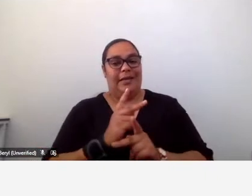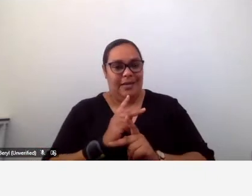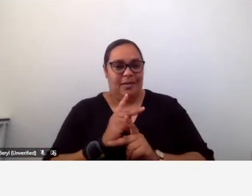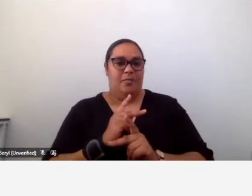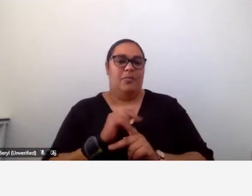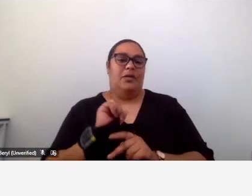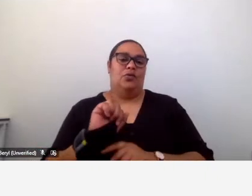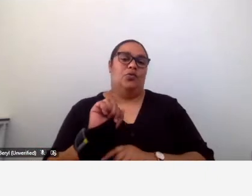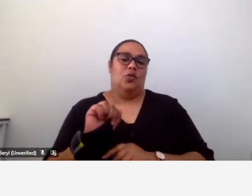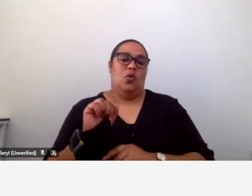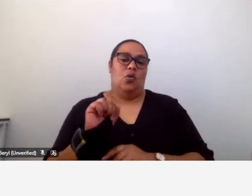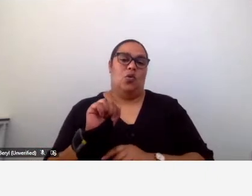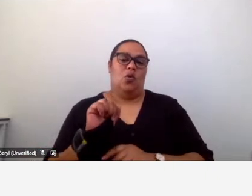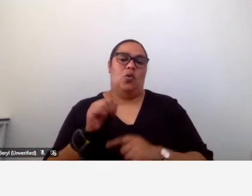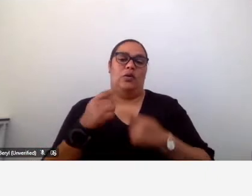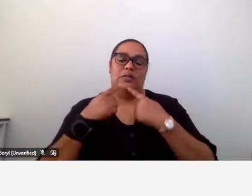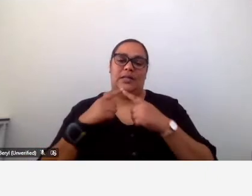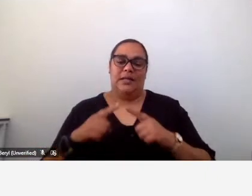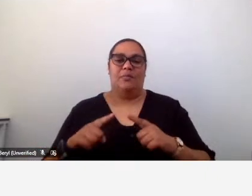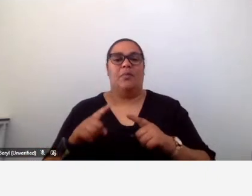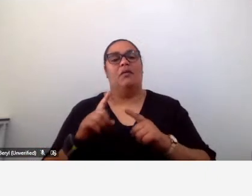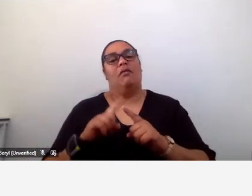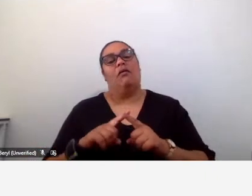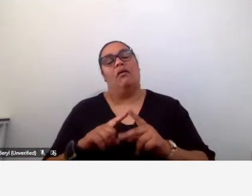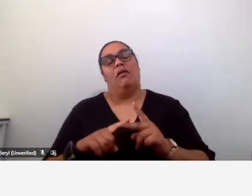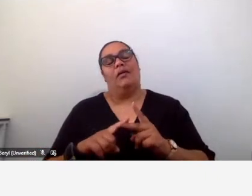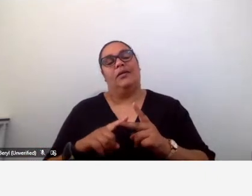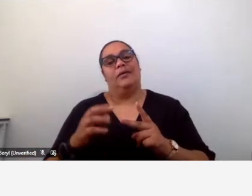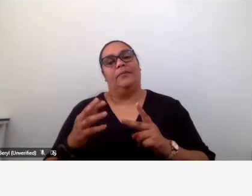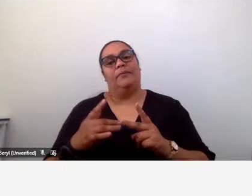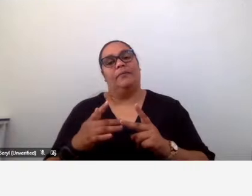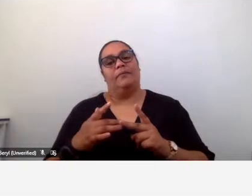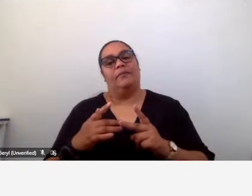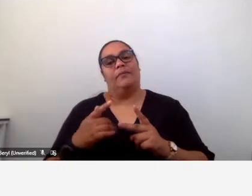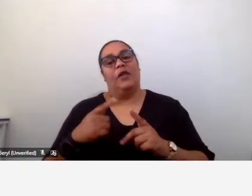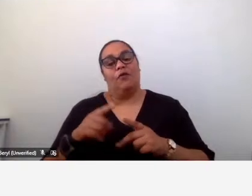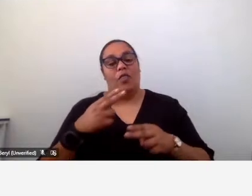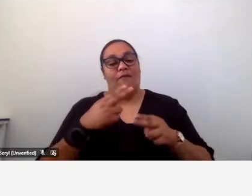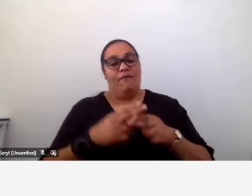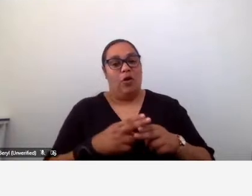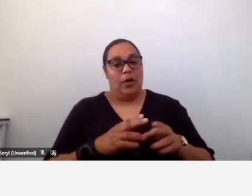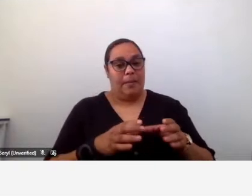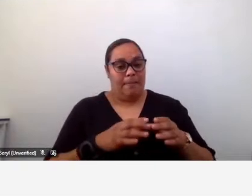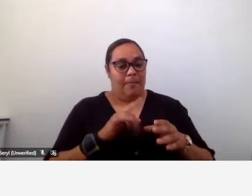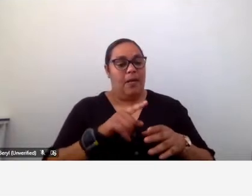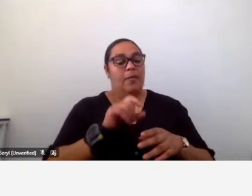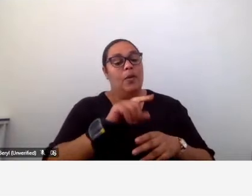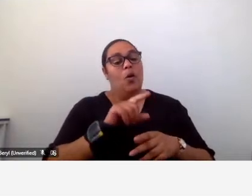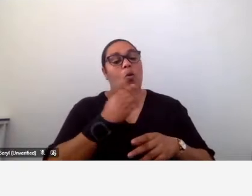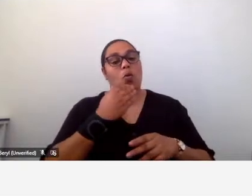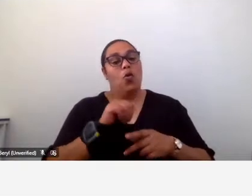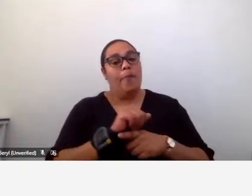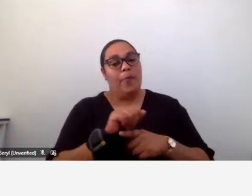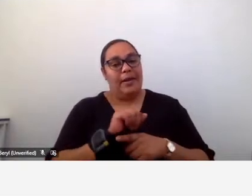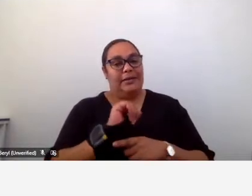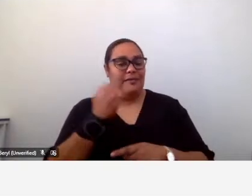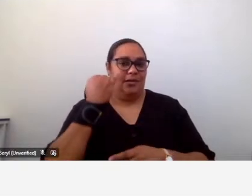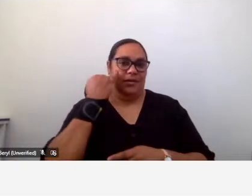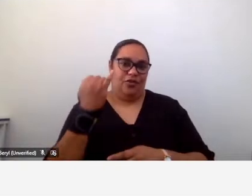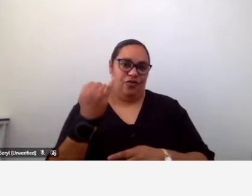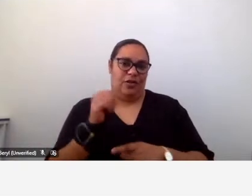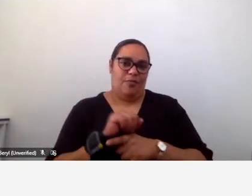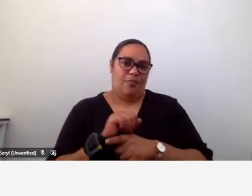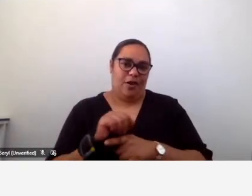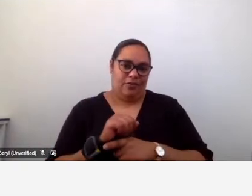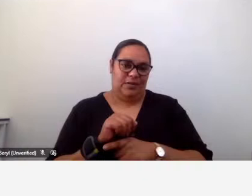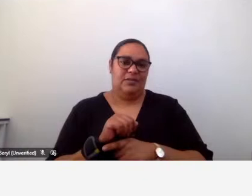the sentiments and of the forums that practice the initiation